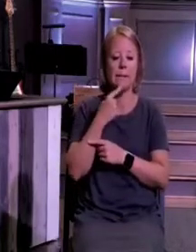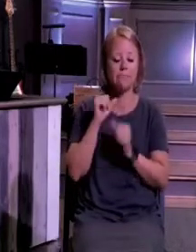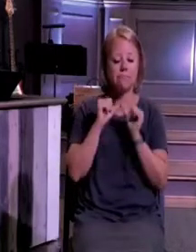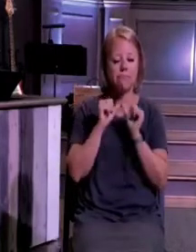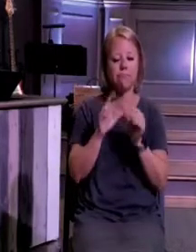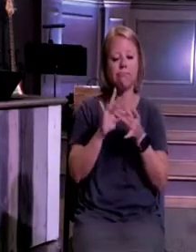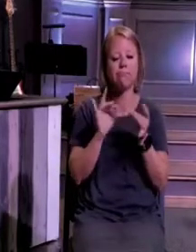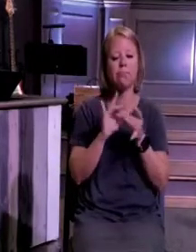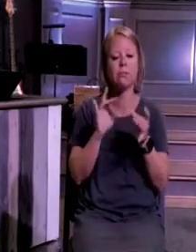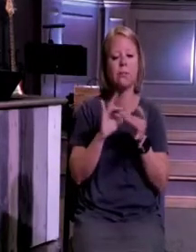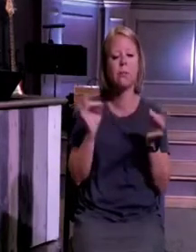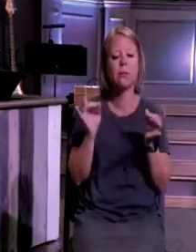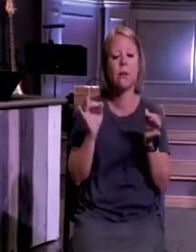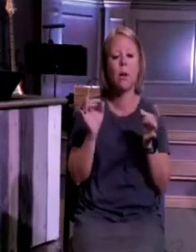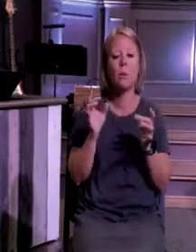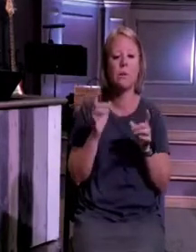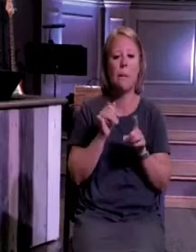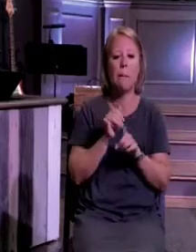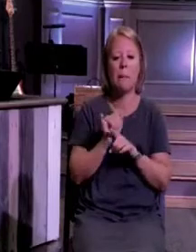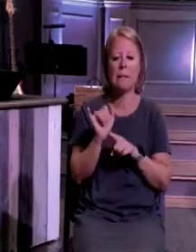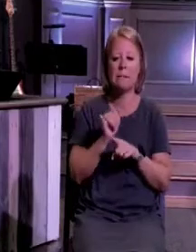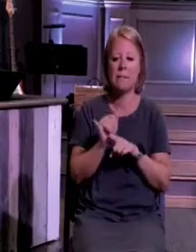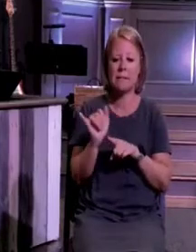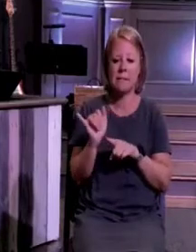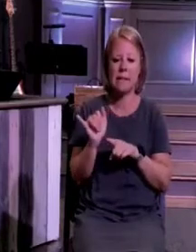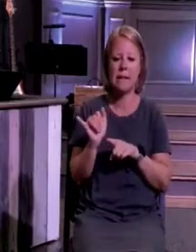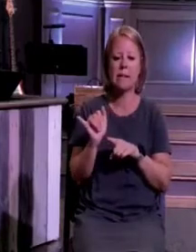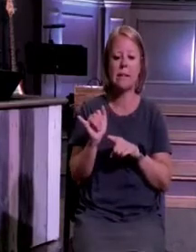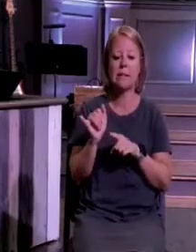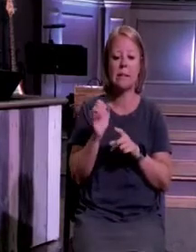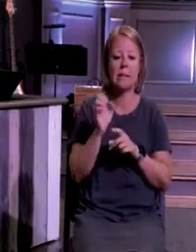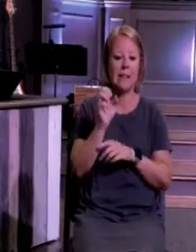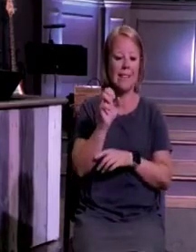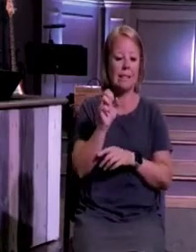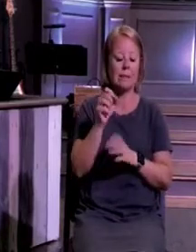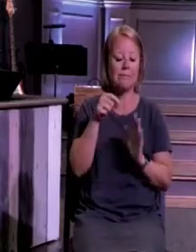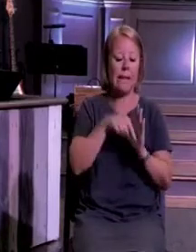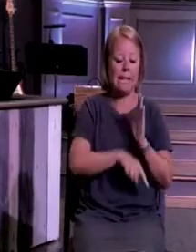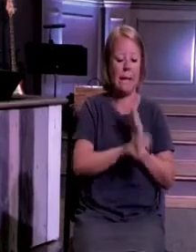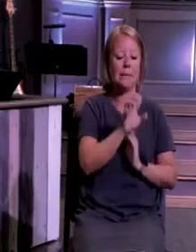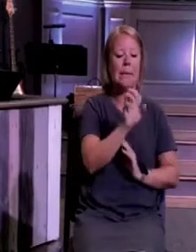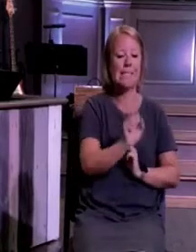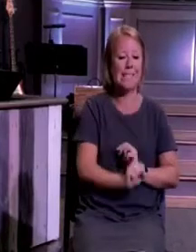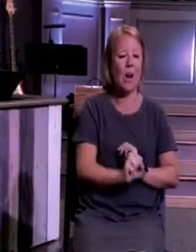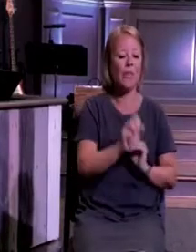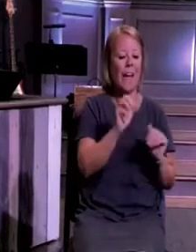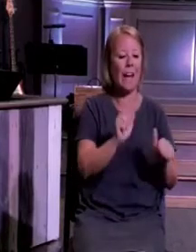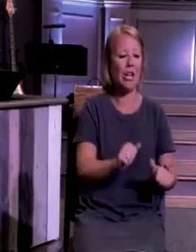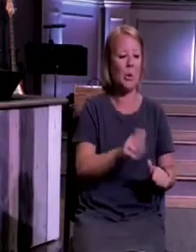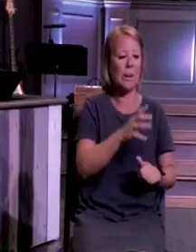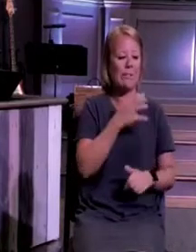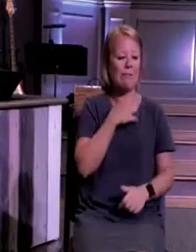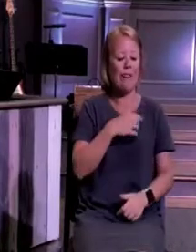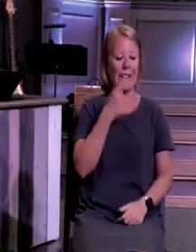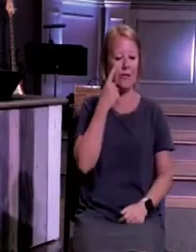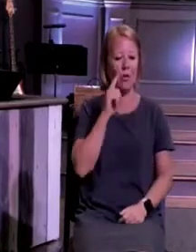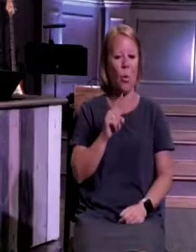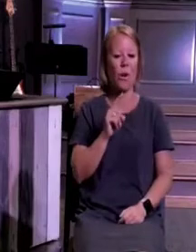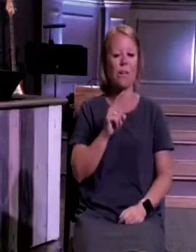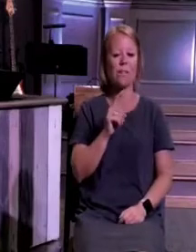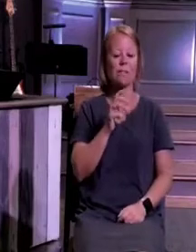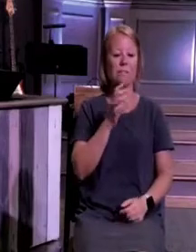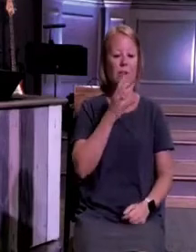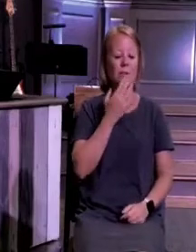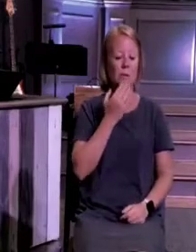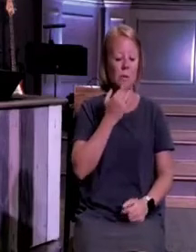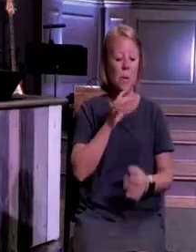almost blasphemous to make the statement in the deep South that you could fast away from your sweet tea. My soul,